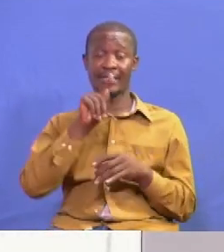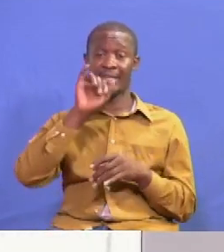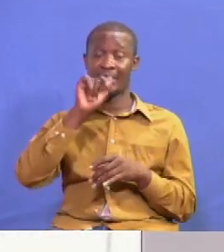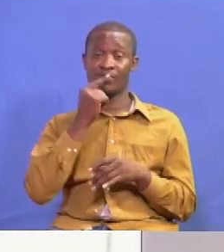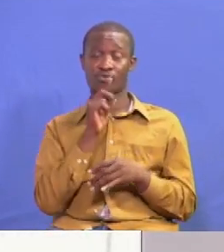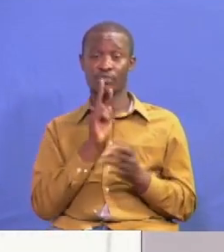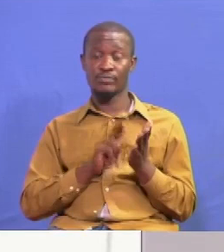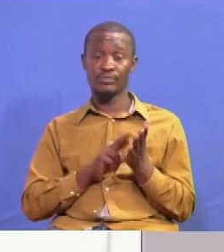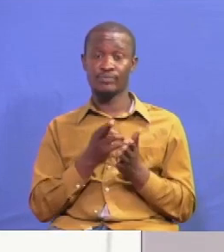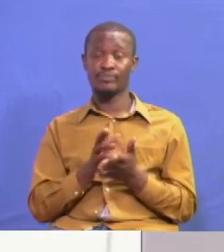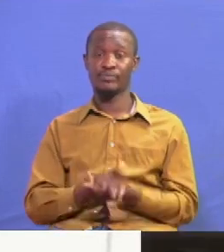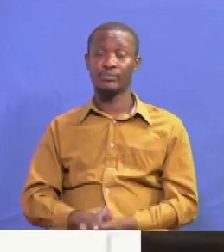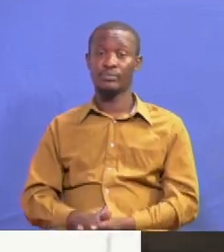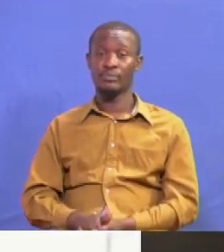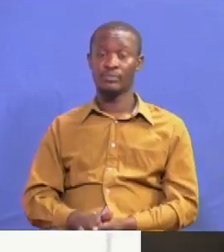now reports.